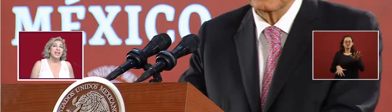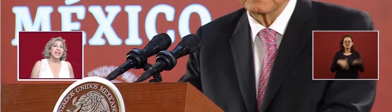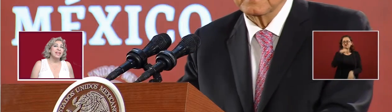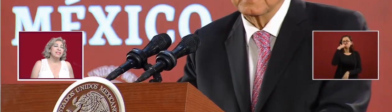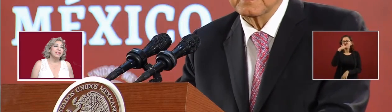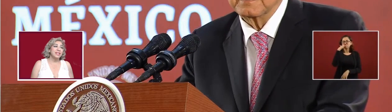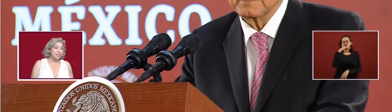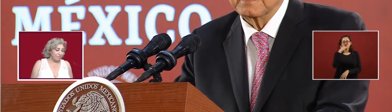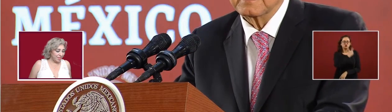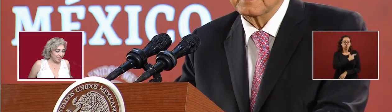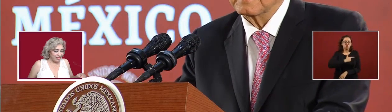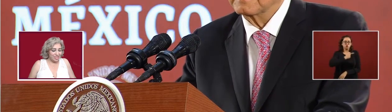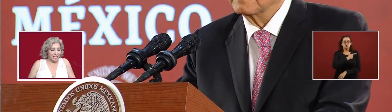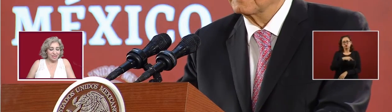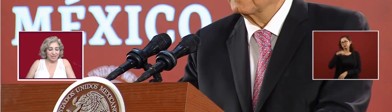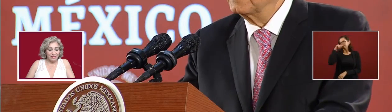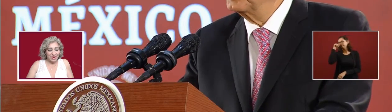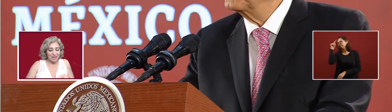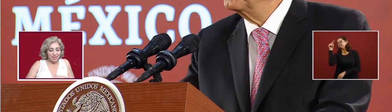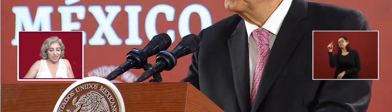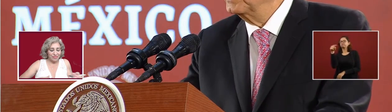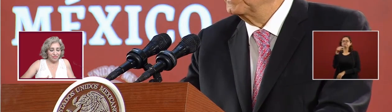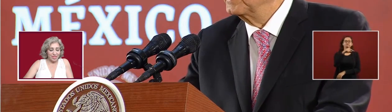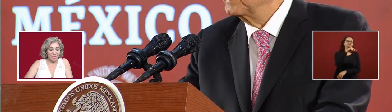in Pantoche